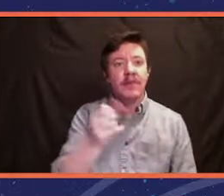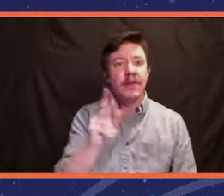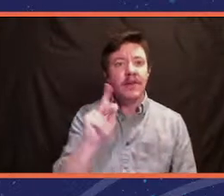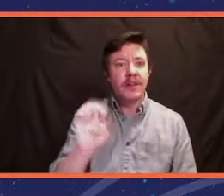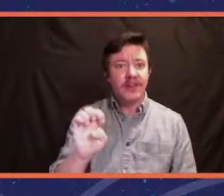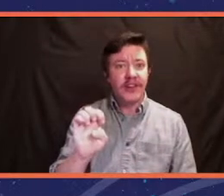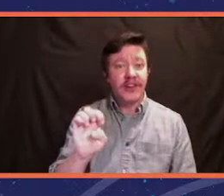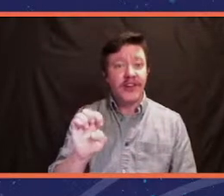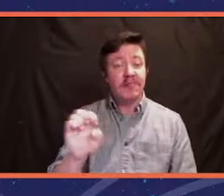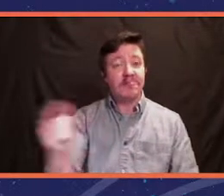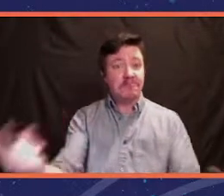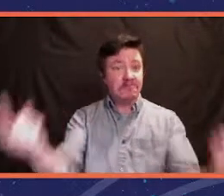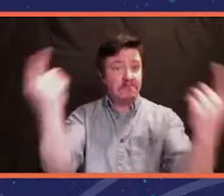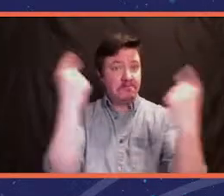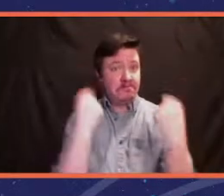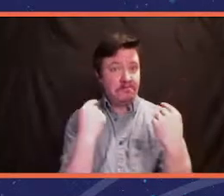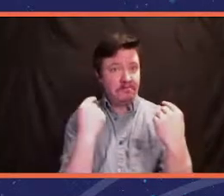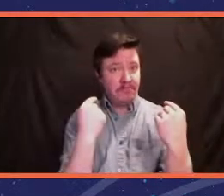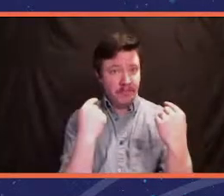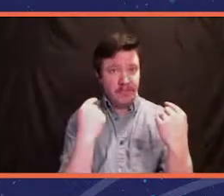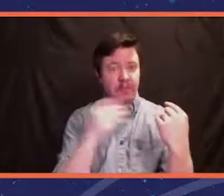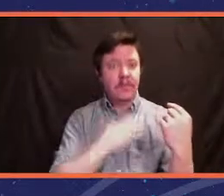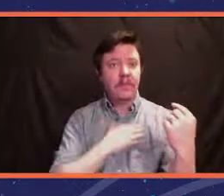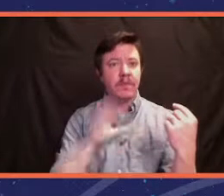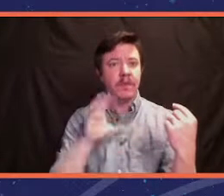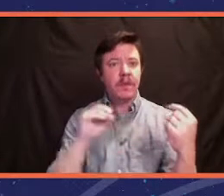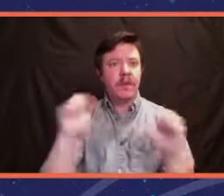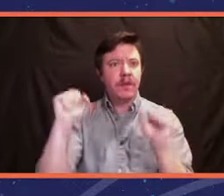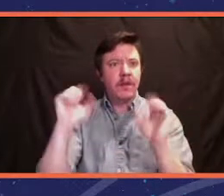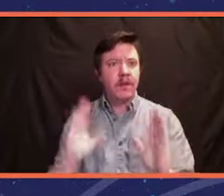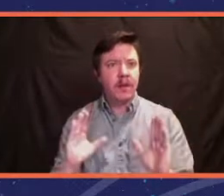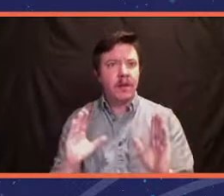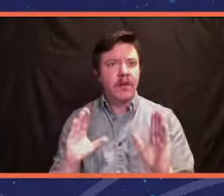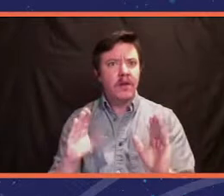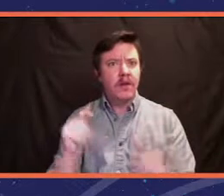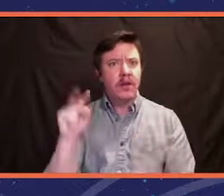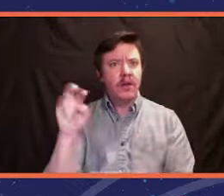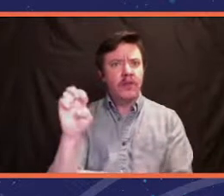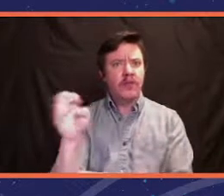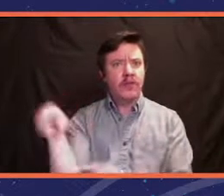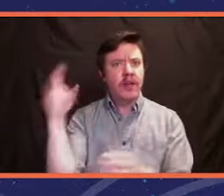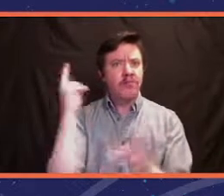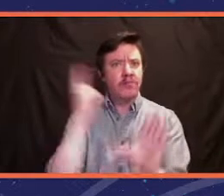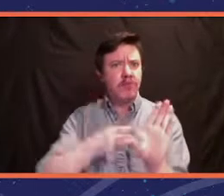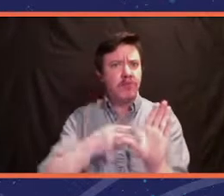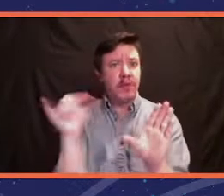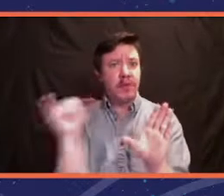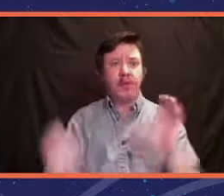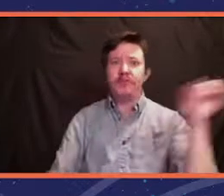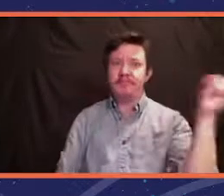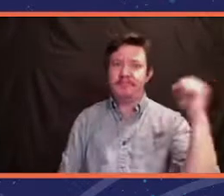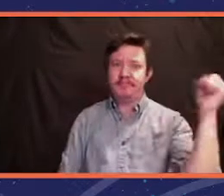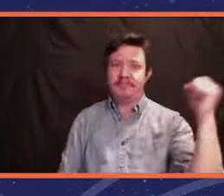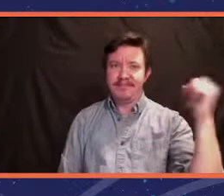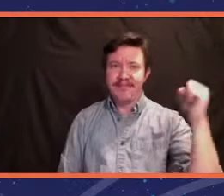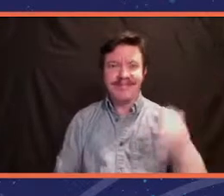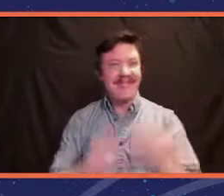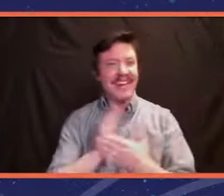on stage. I think my co-host Trey is going to be joining me too. All